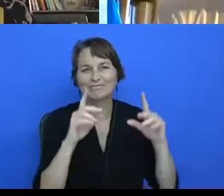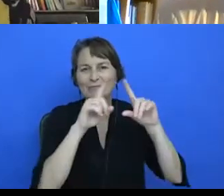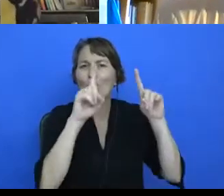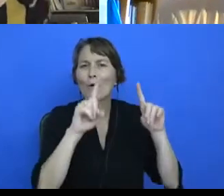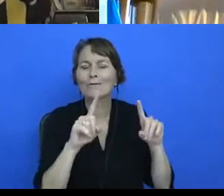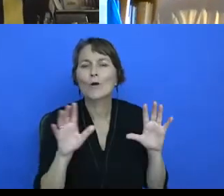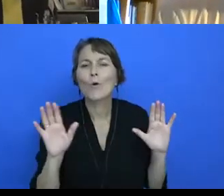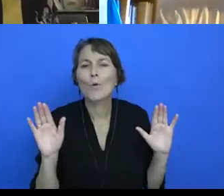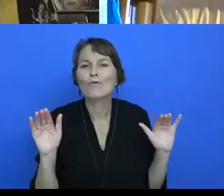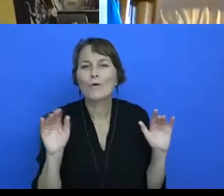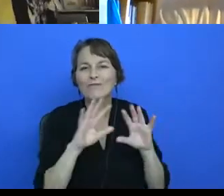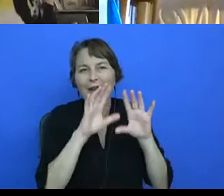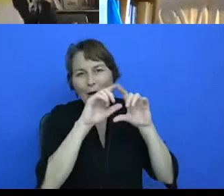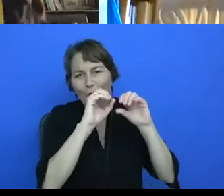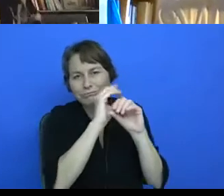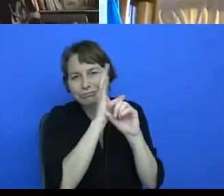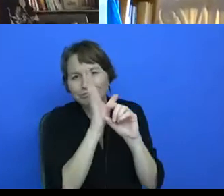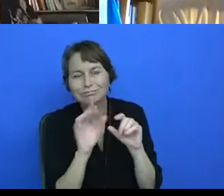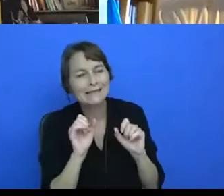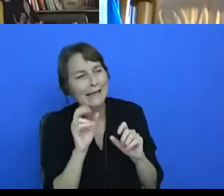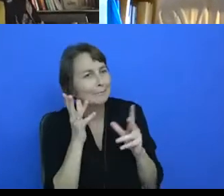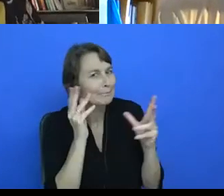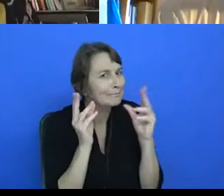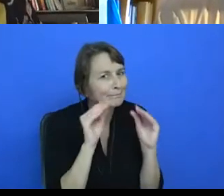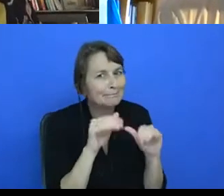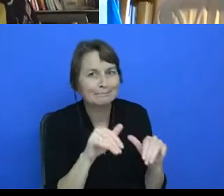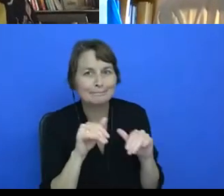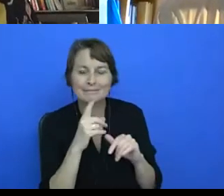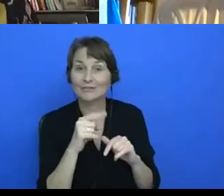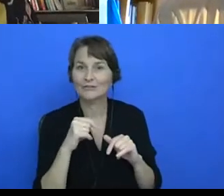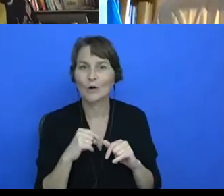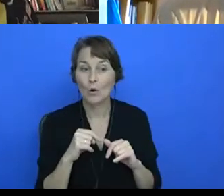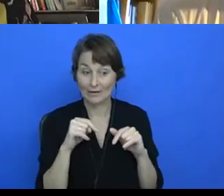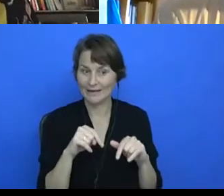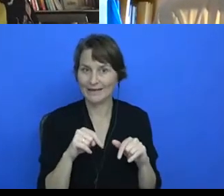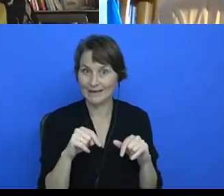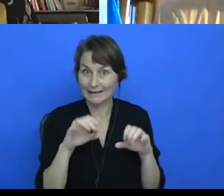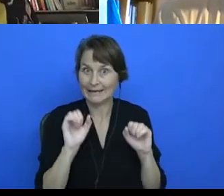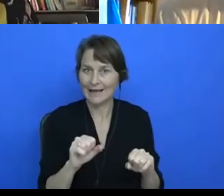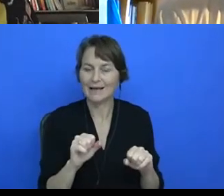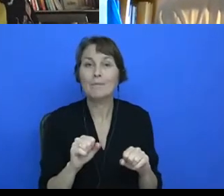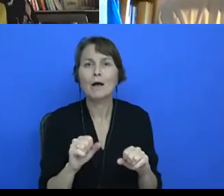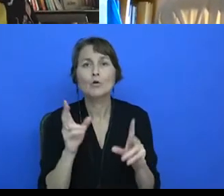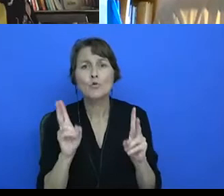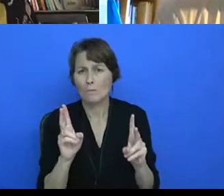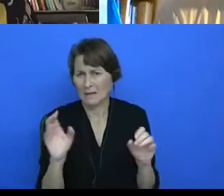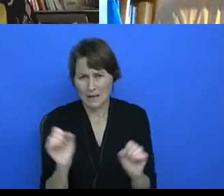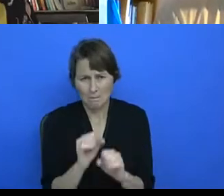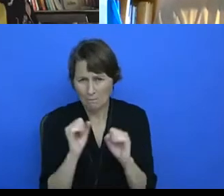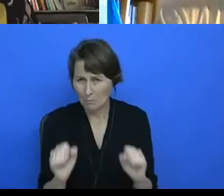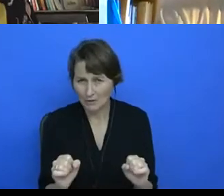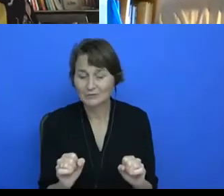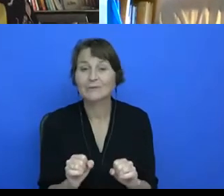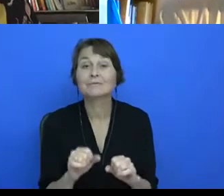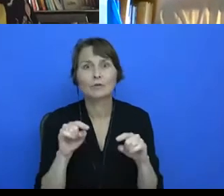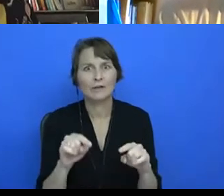polite to eavesdrop. Here it was quite different. And people showed up at these. They were very popular, and in the